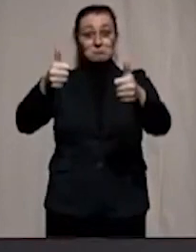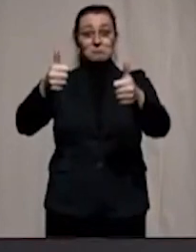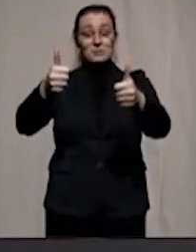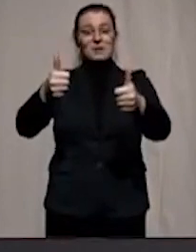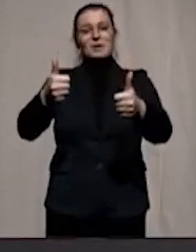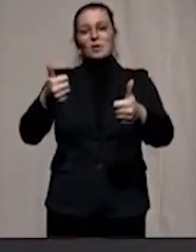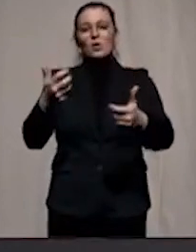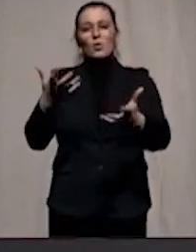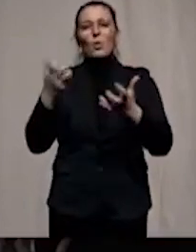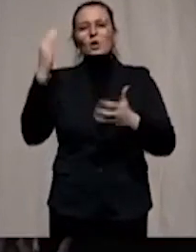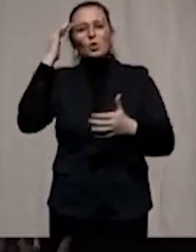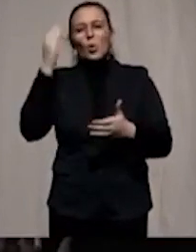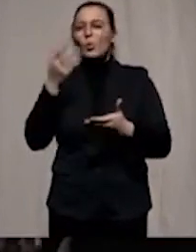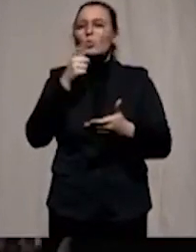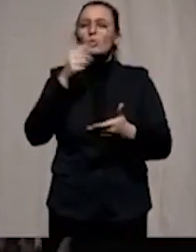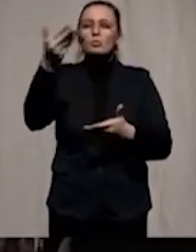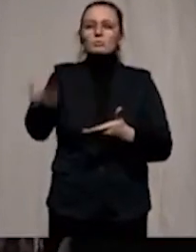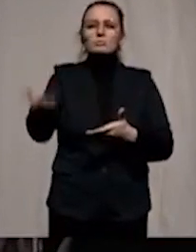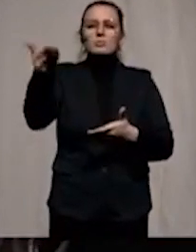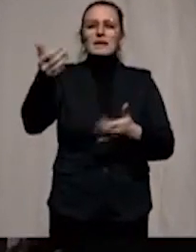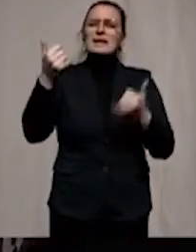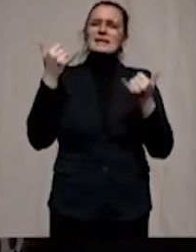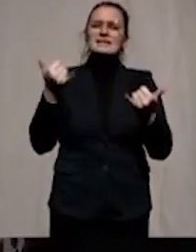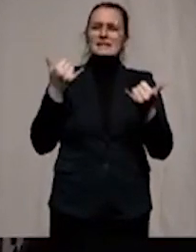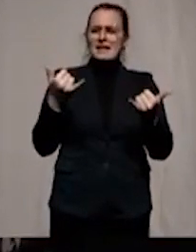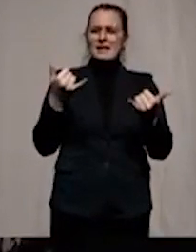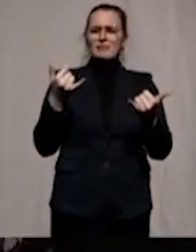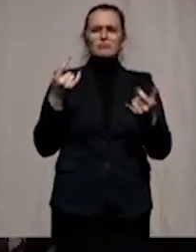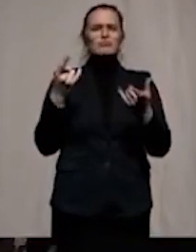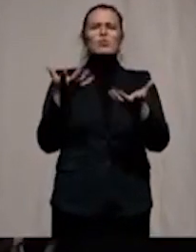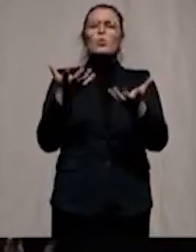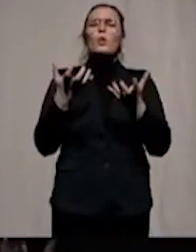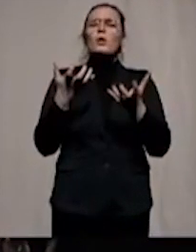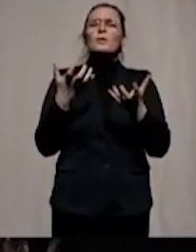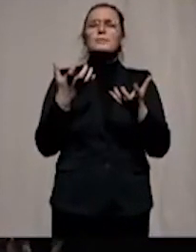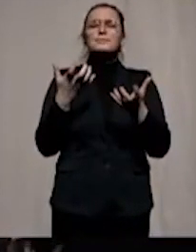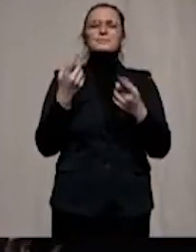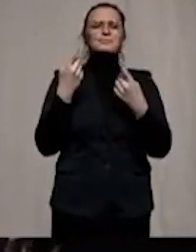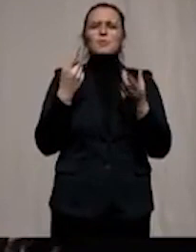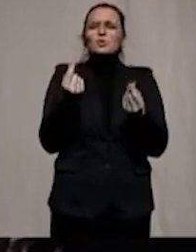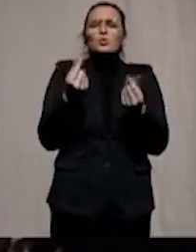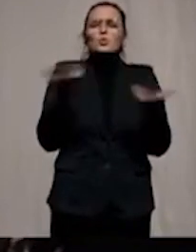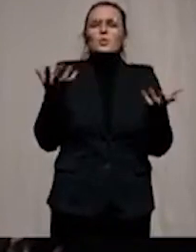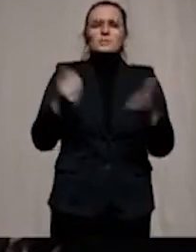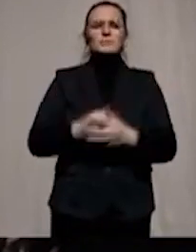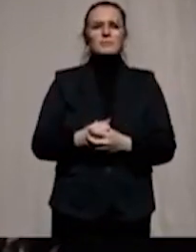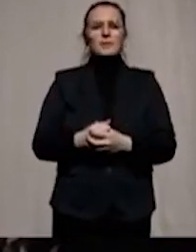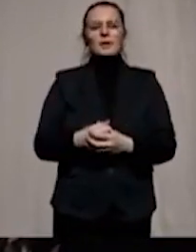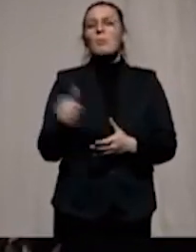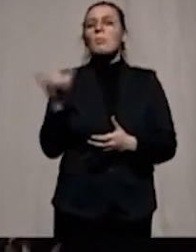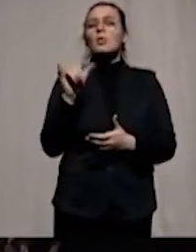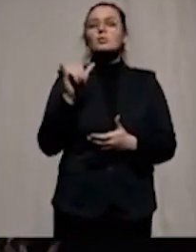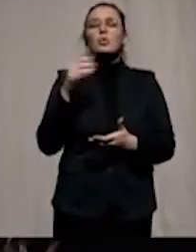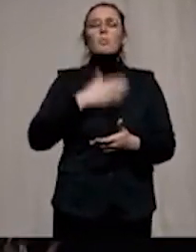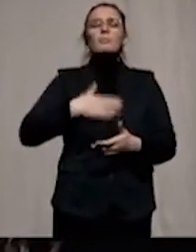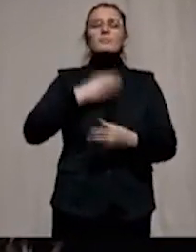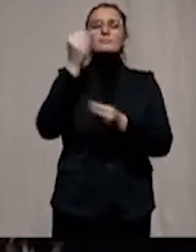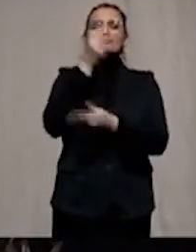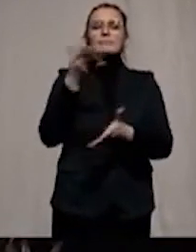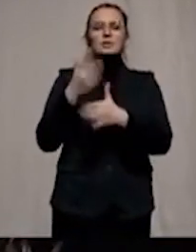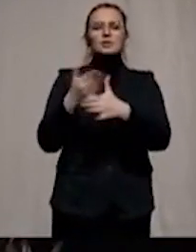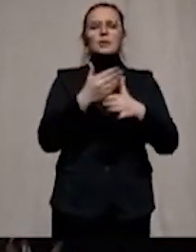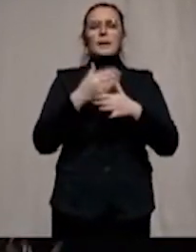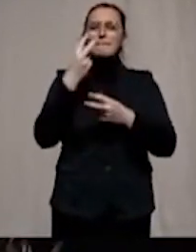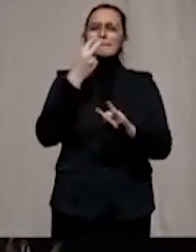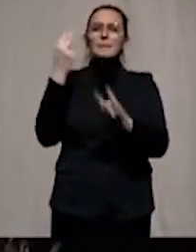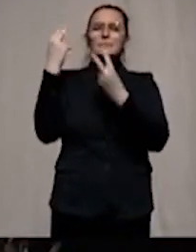What are you looking to achieve from today's workshop? And what is your favorite memory? It could be something from yesterday, something from your childhood, something from 5 years ago,